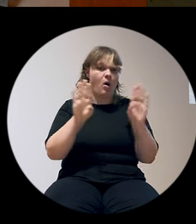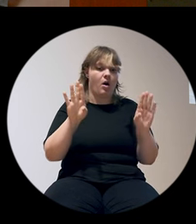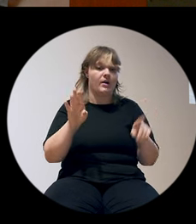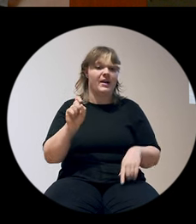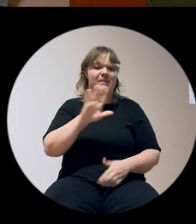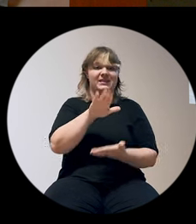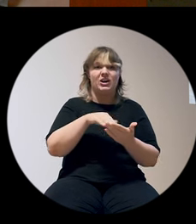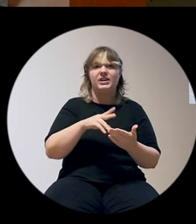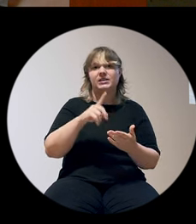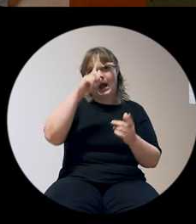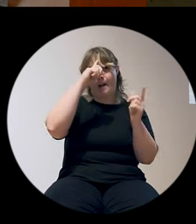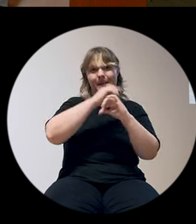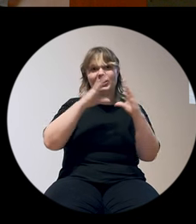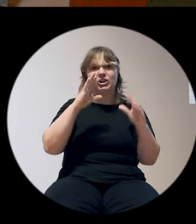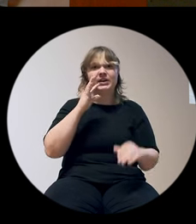Indian